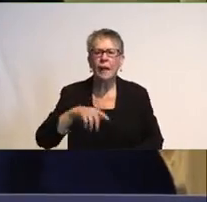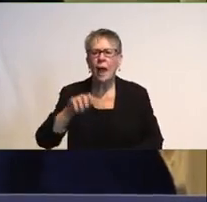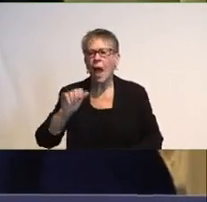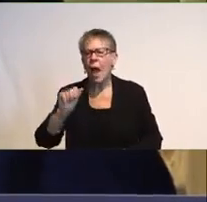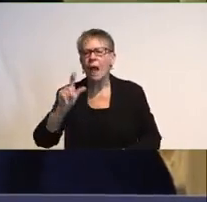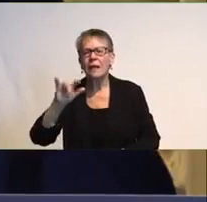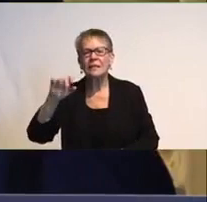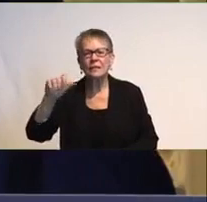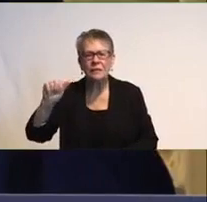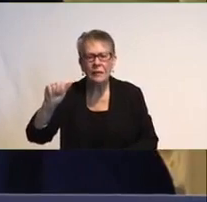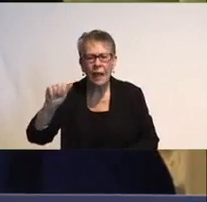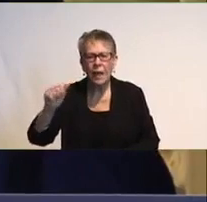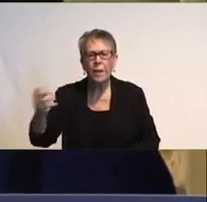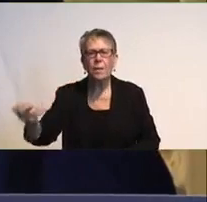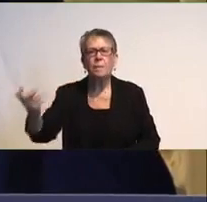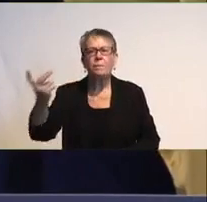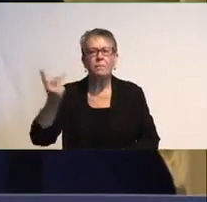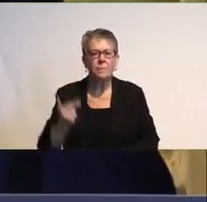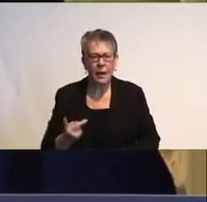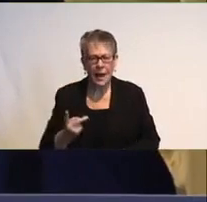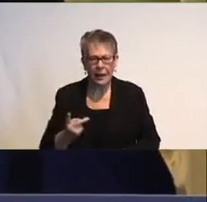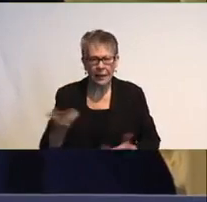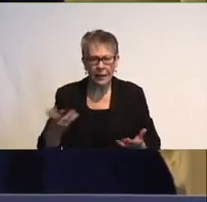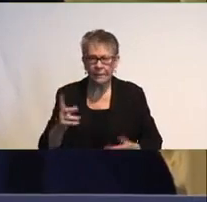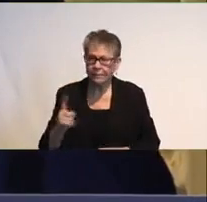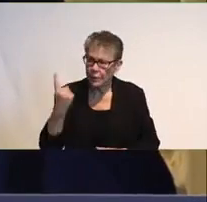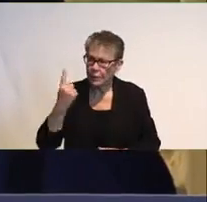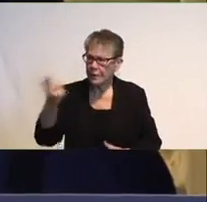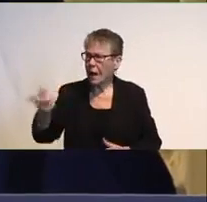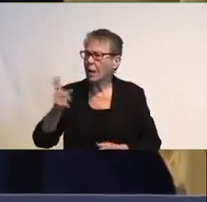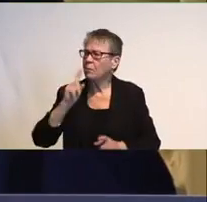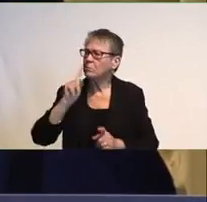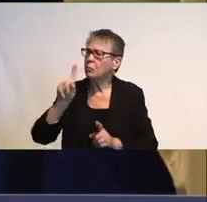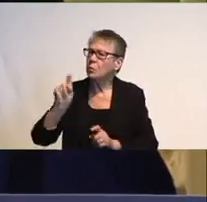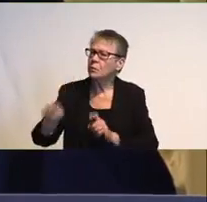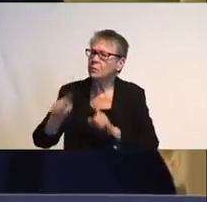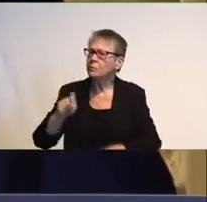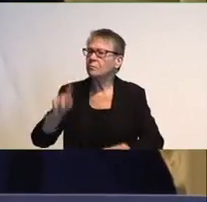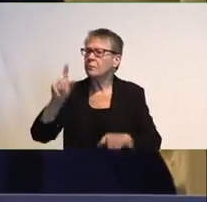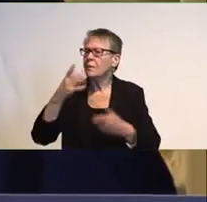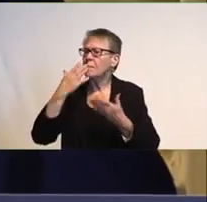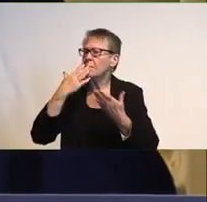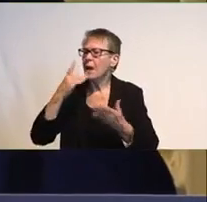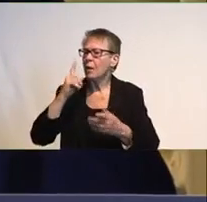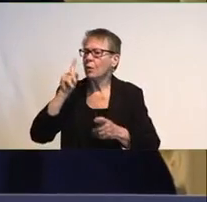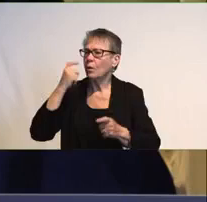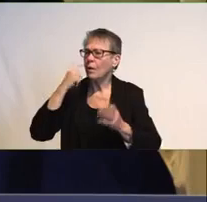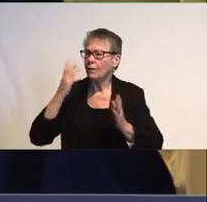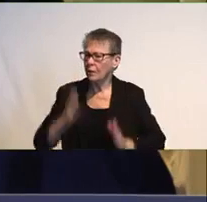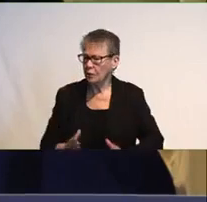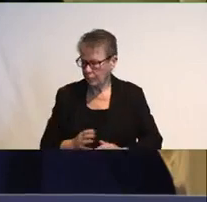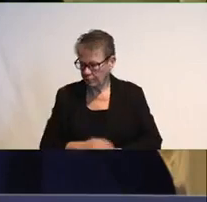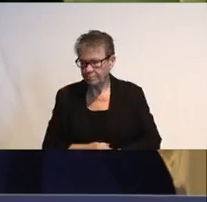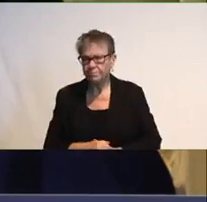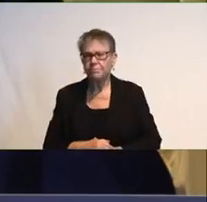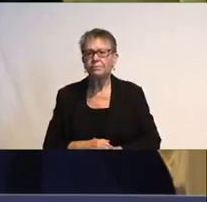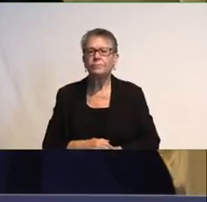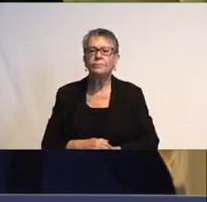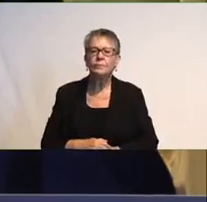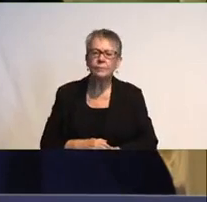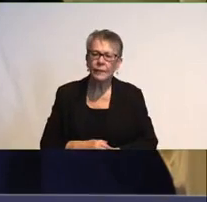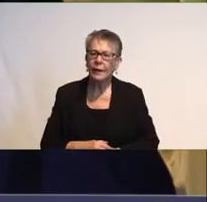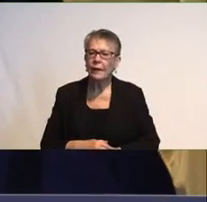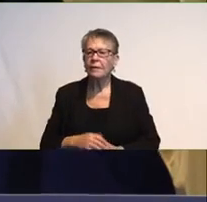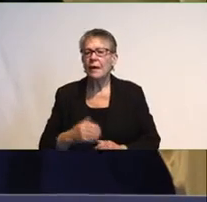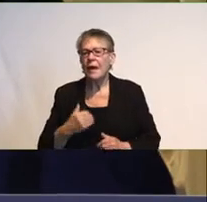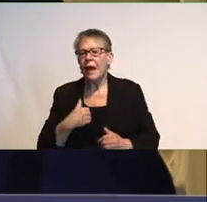you back, and you're up to bat first. Thanks, very grateful to be back. Is there a